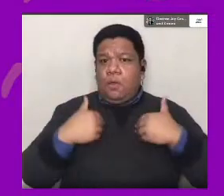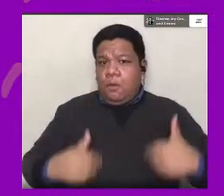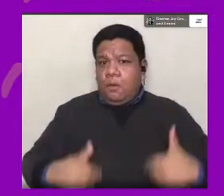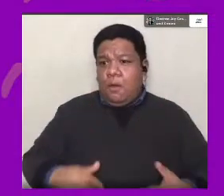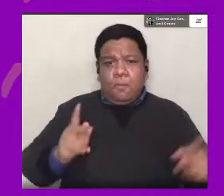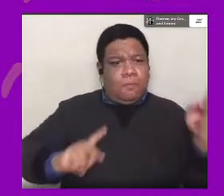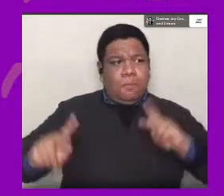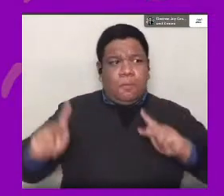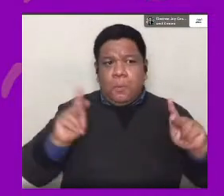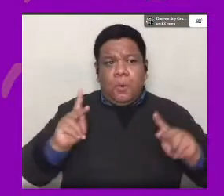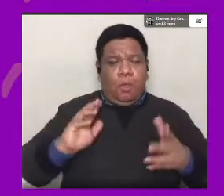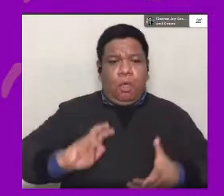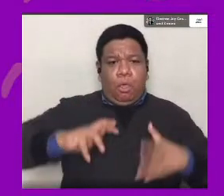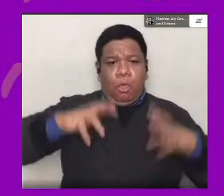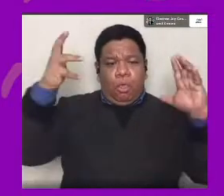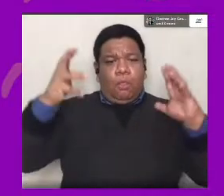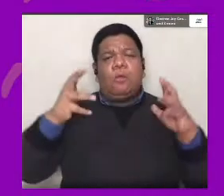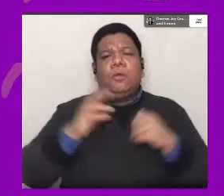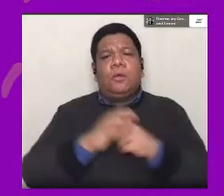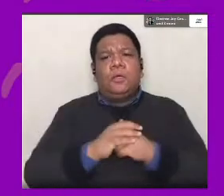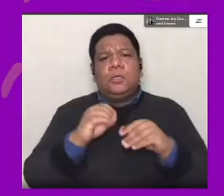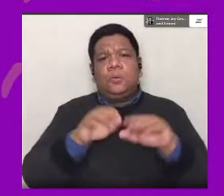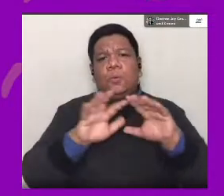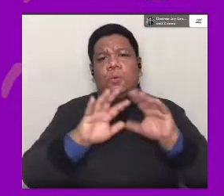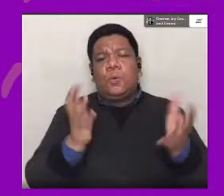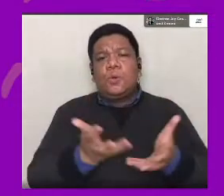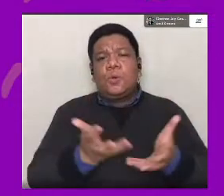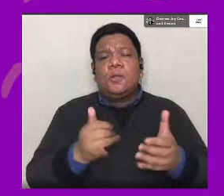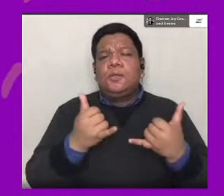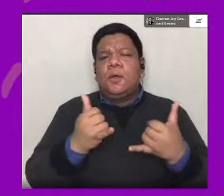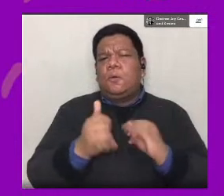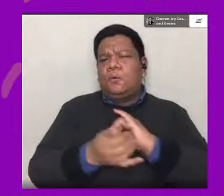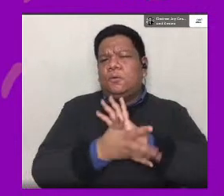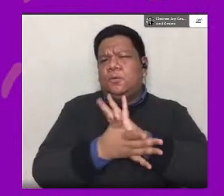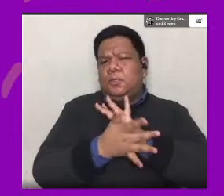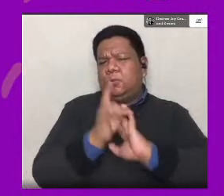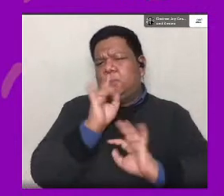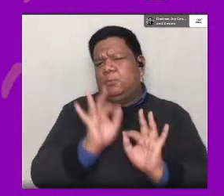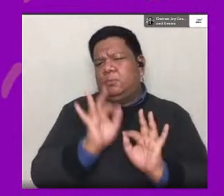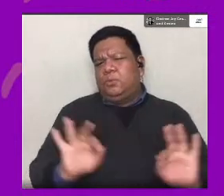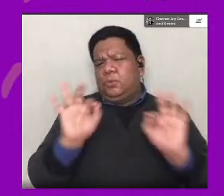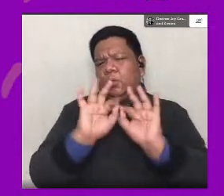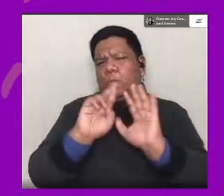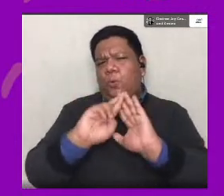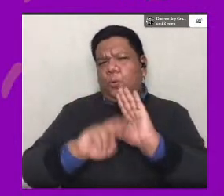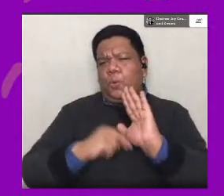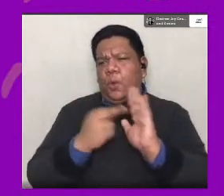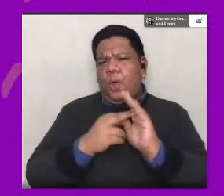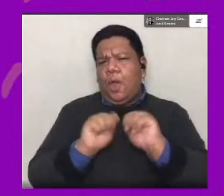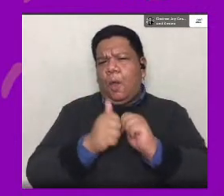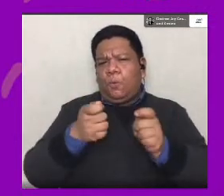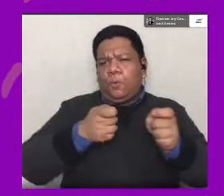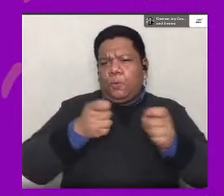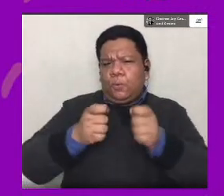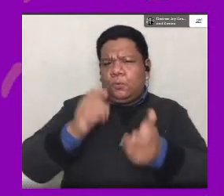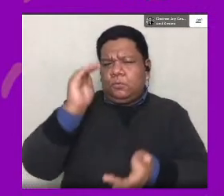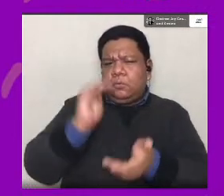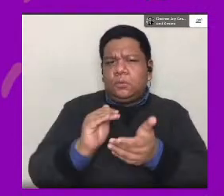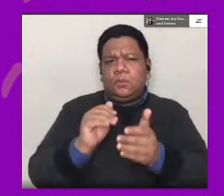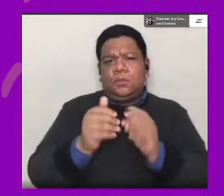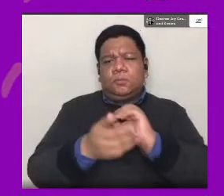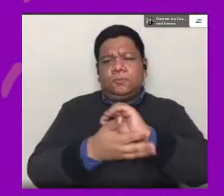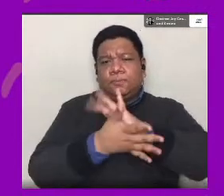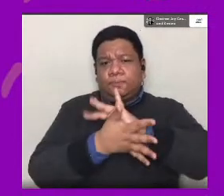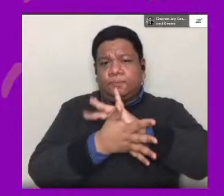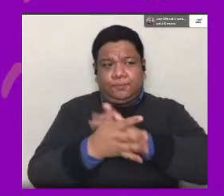world. COVID-19 vaccines will, of course, play a pivotal role in mitigating and controlling the pandemic and reducing